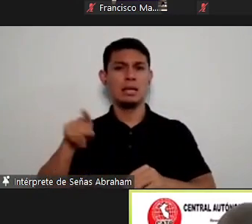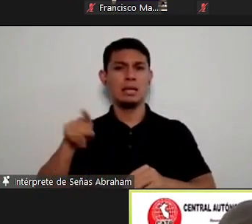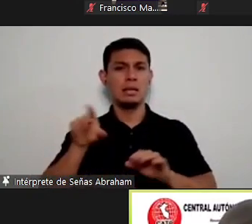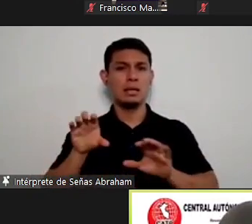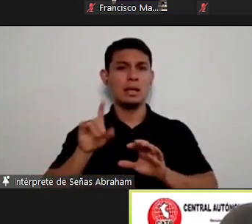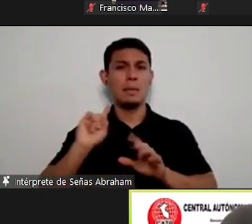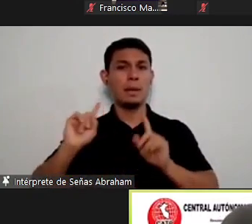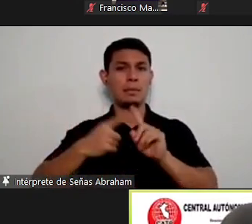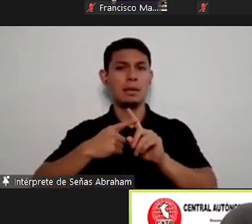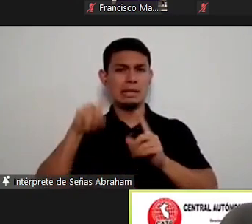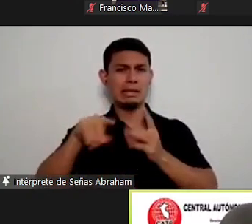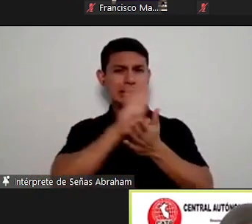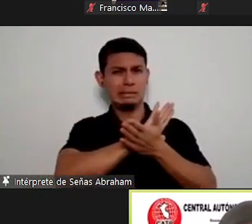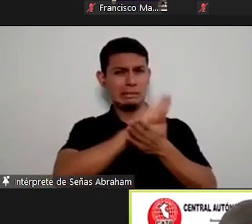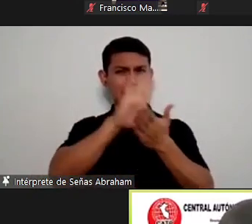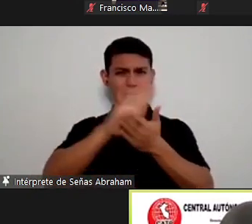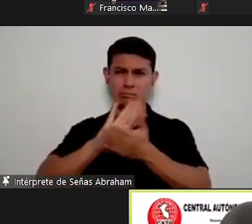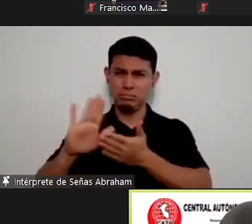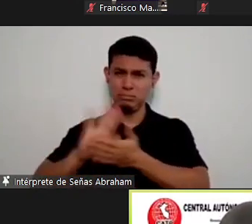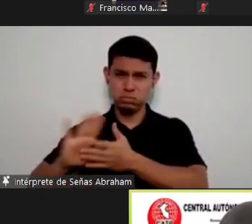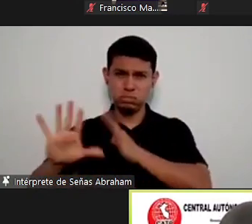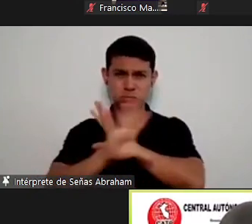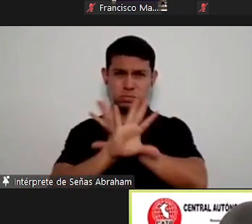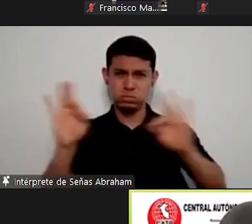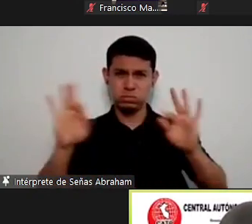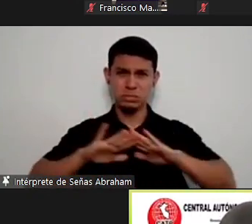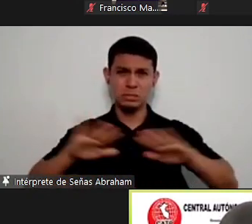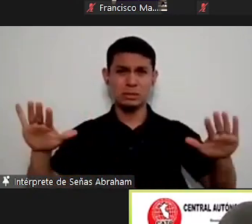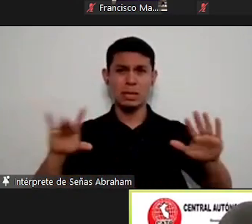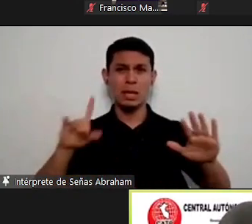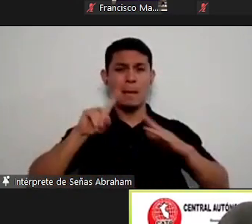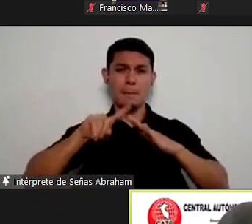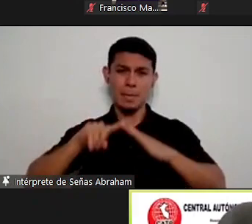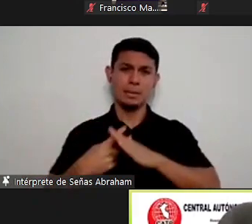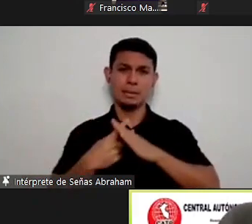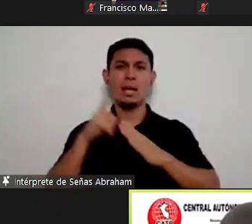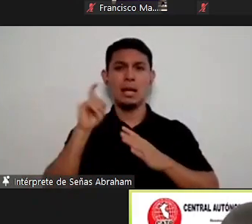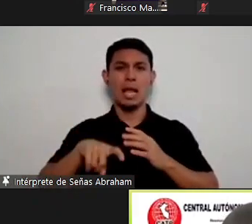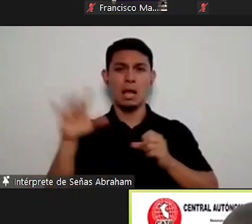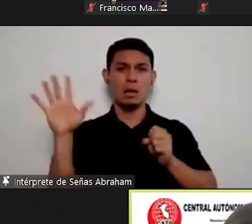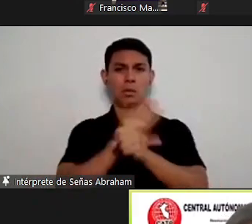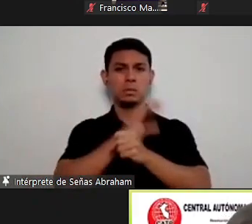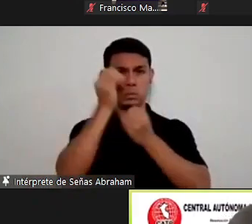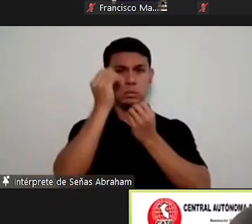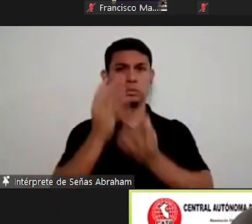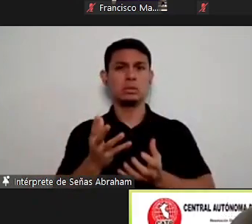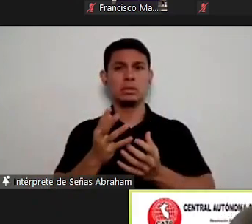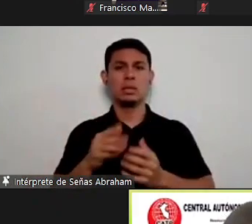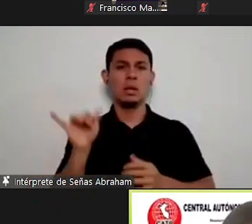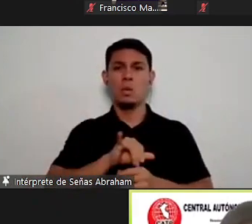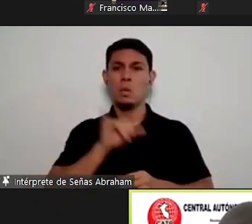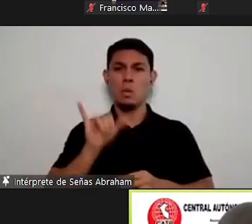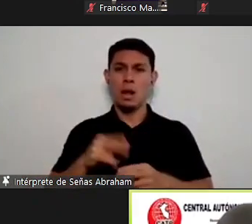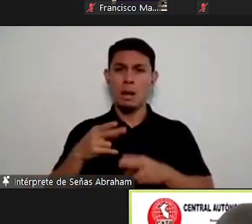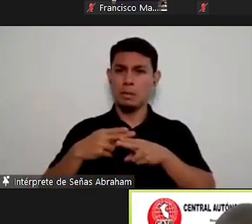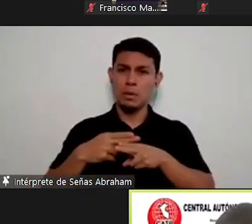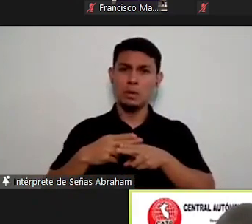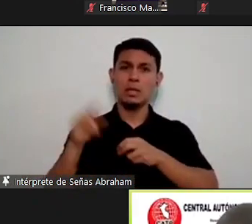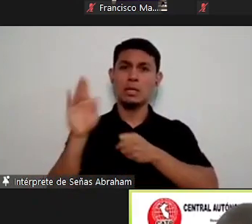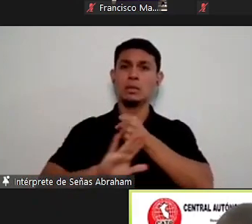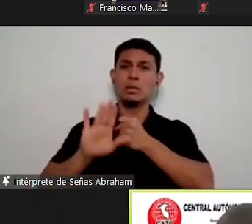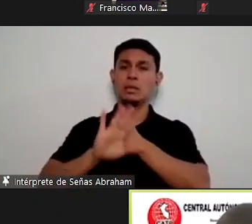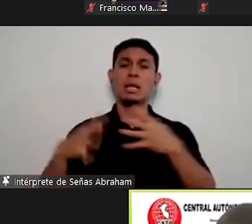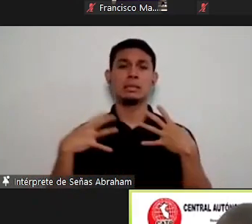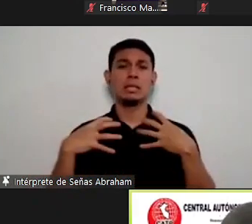international regulations that the state has ratified that is the first step to start with a blank slate and that needs to be complied